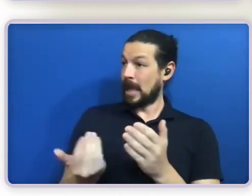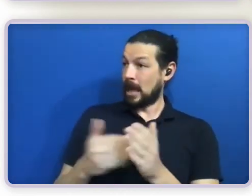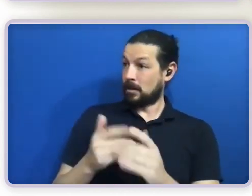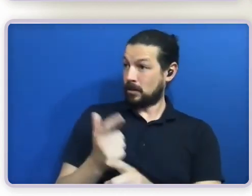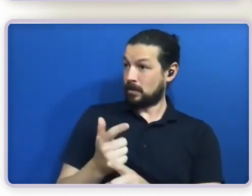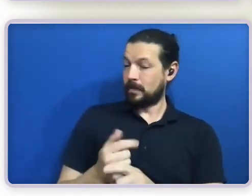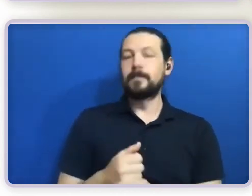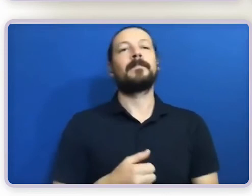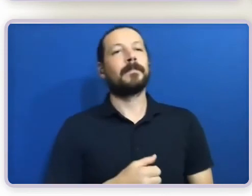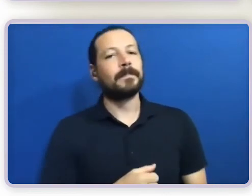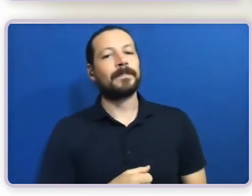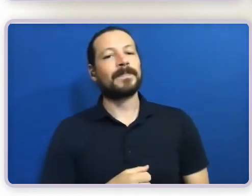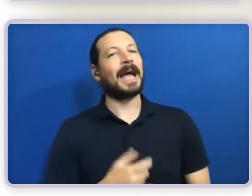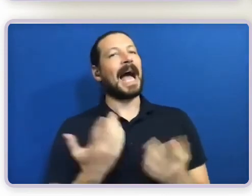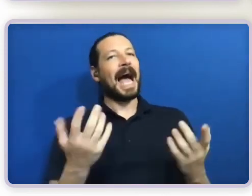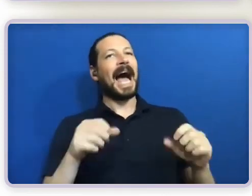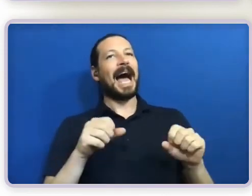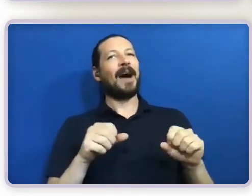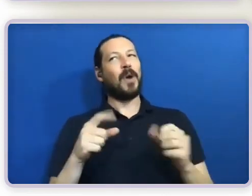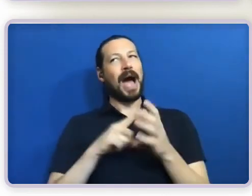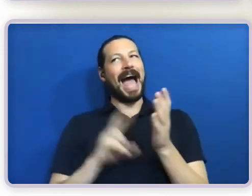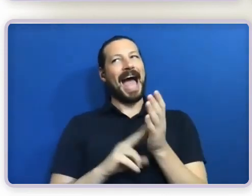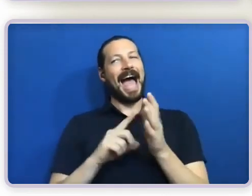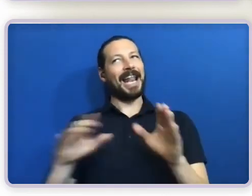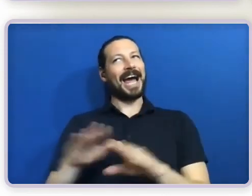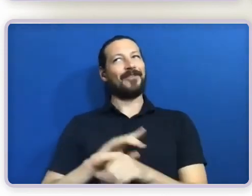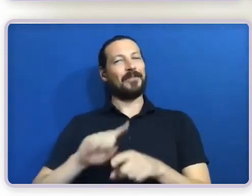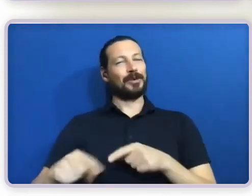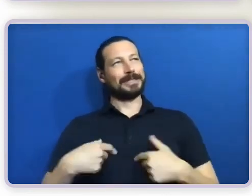I think I've got the easy part because Anna's doing all the work.